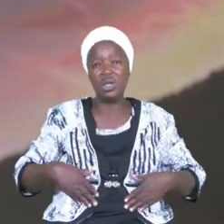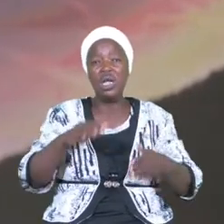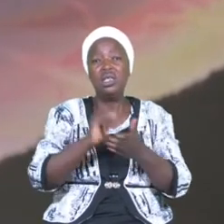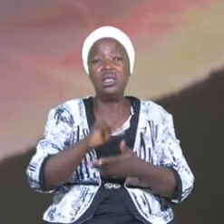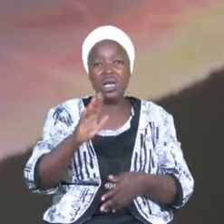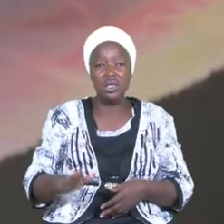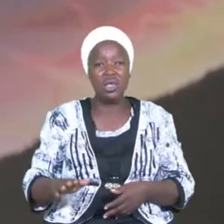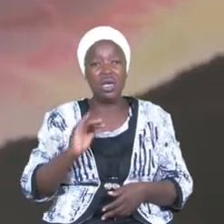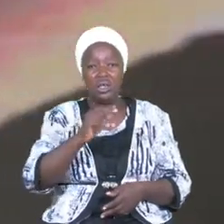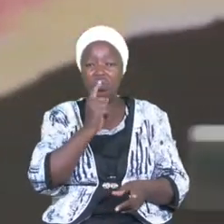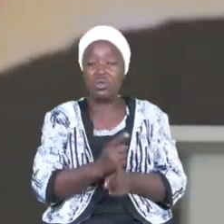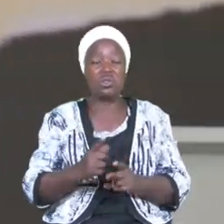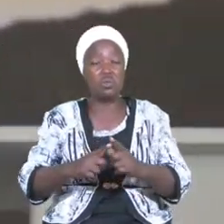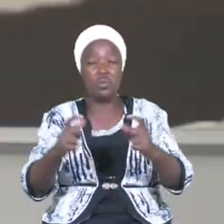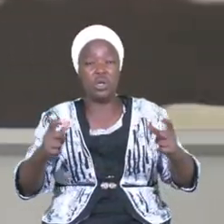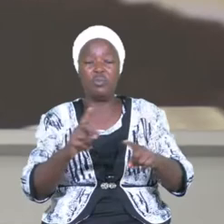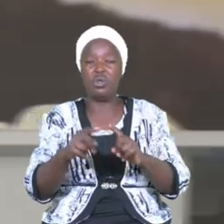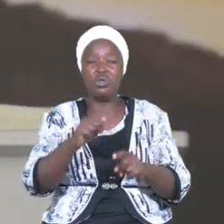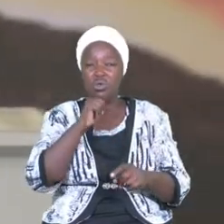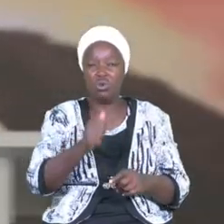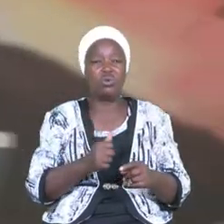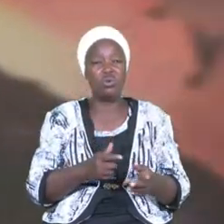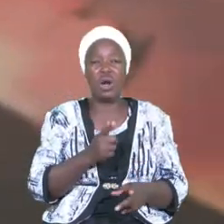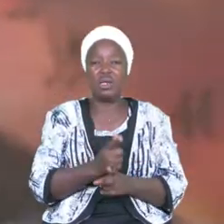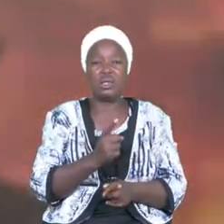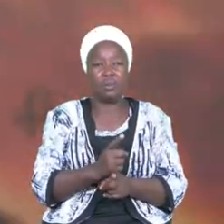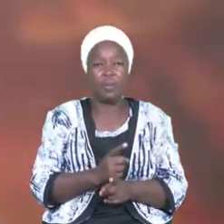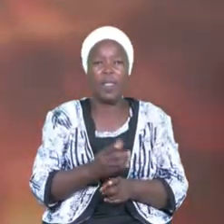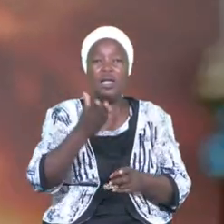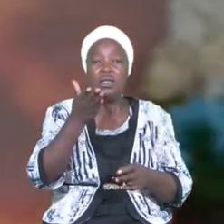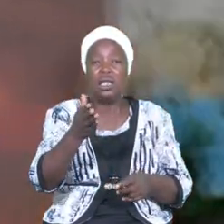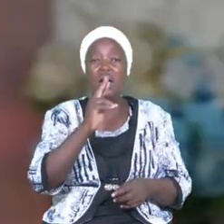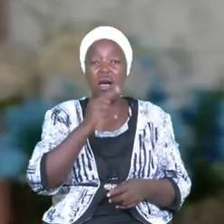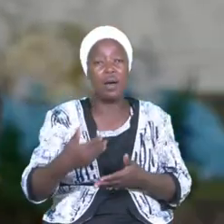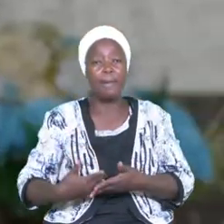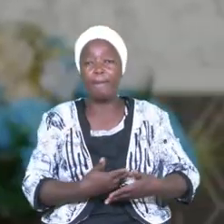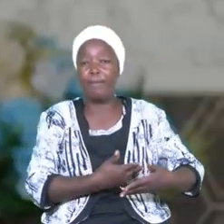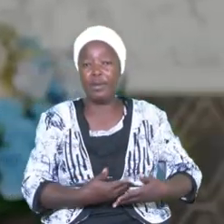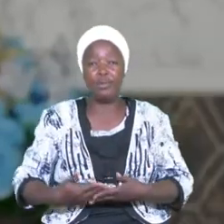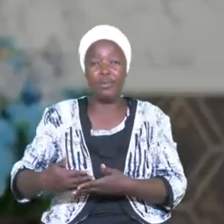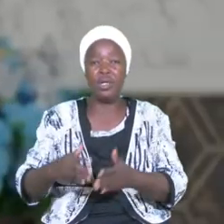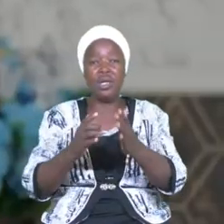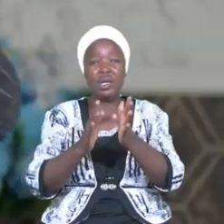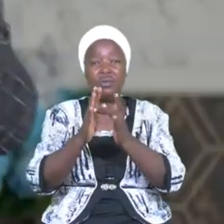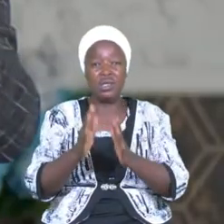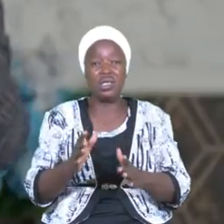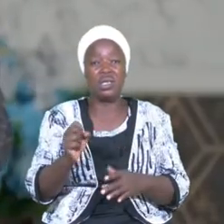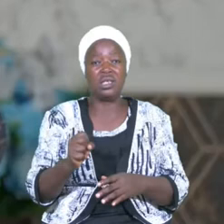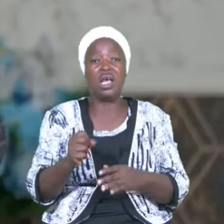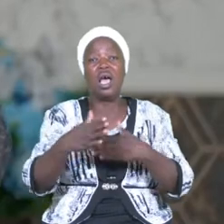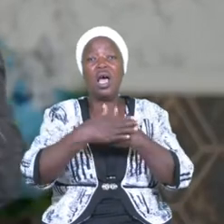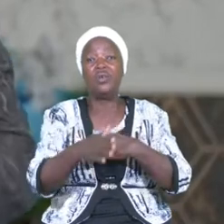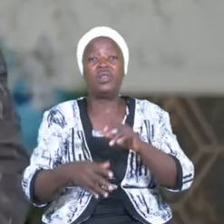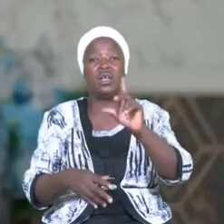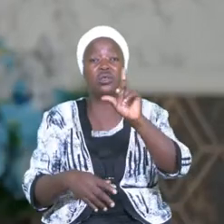not really growing. There are baby Christians after 20 years of